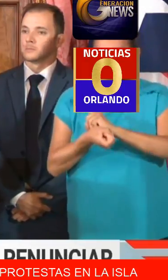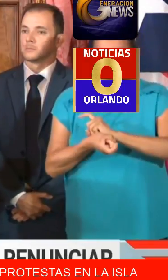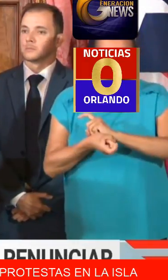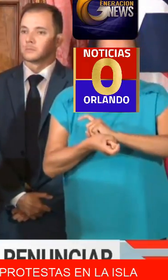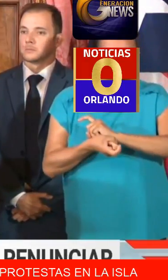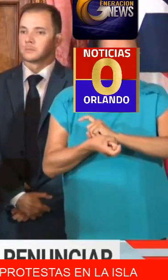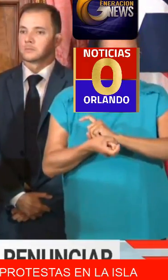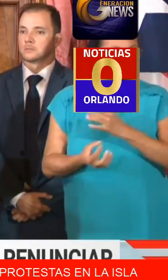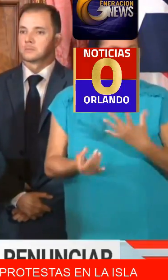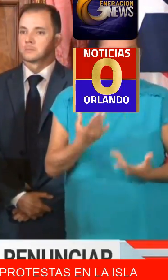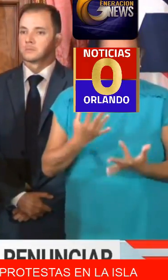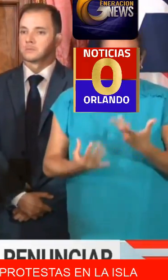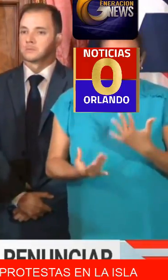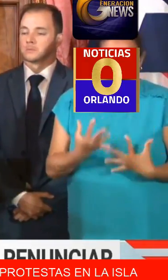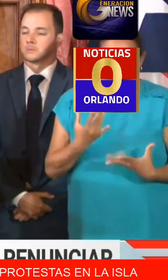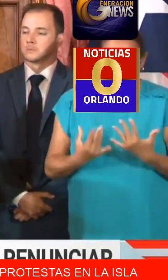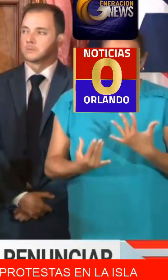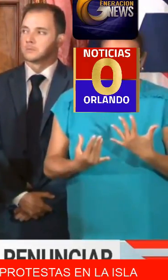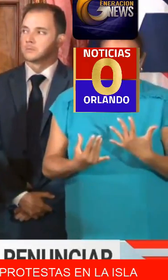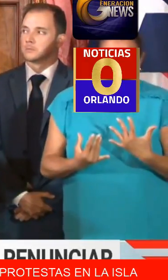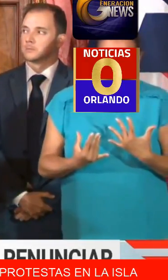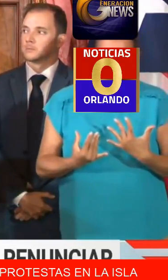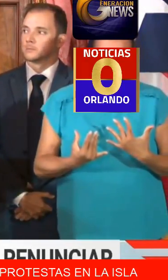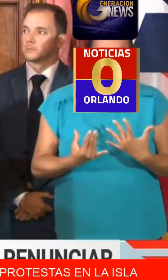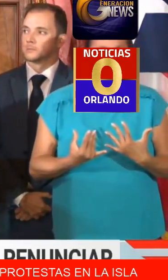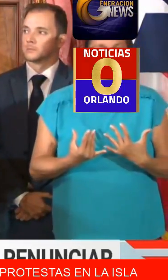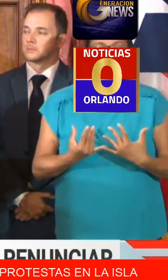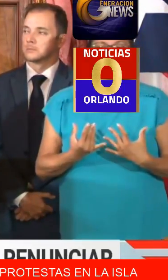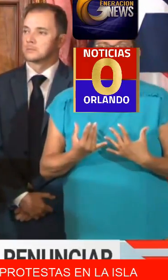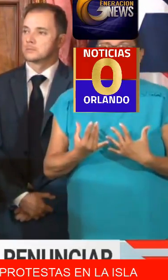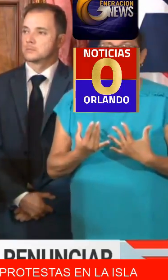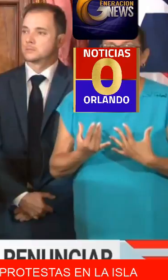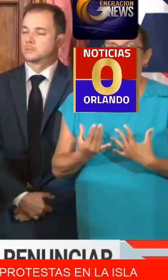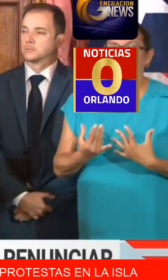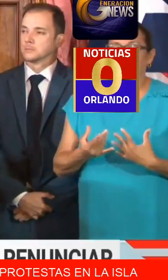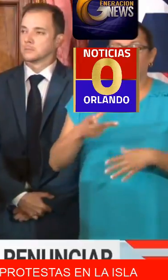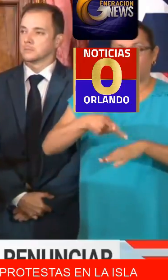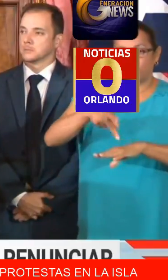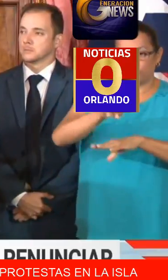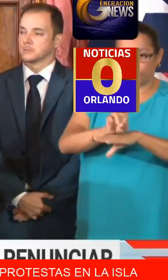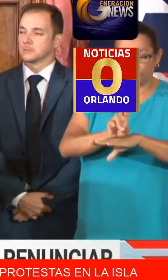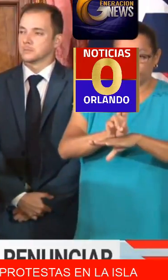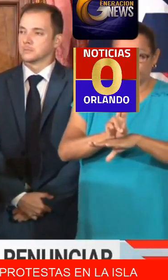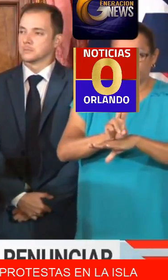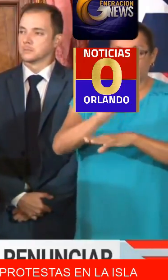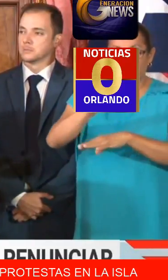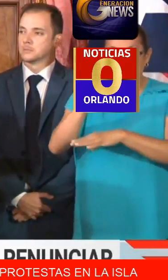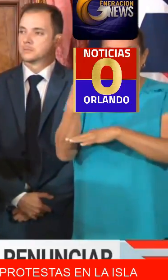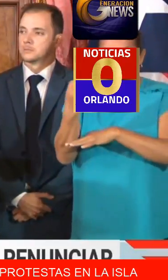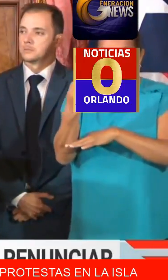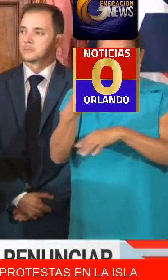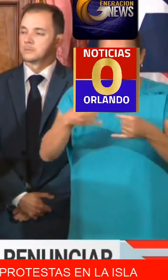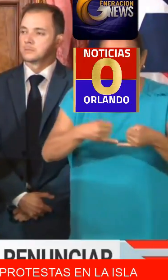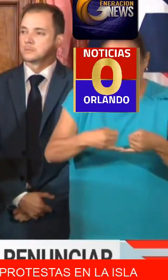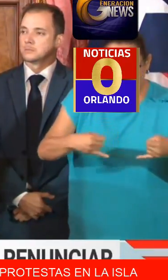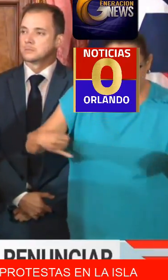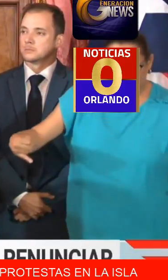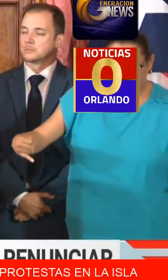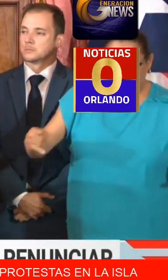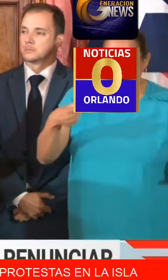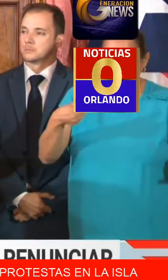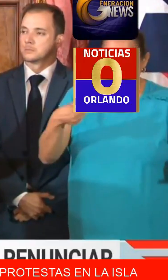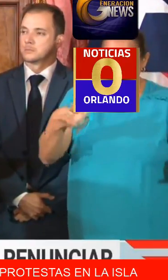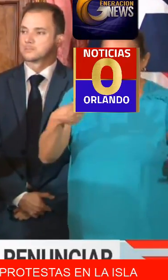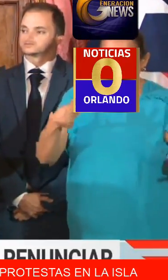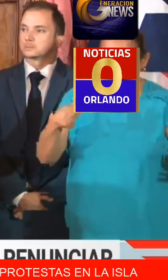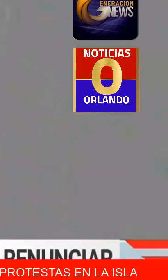that was thrown, which denotes a premeditated action That is very unfortunate.